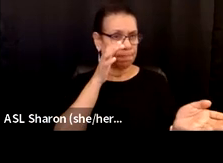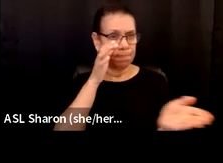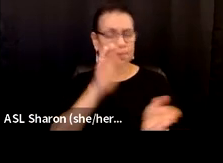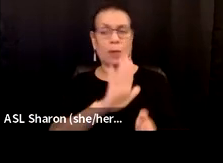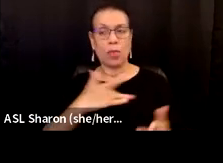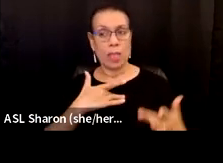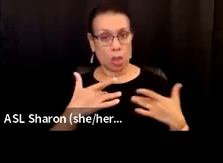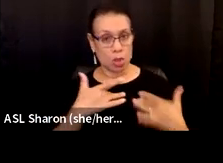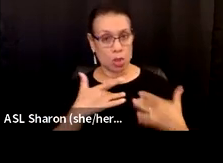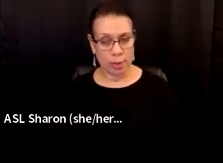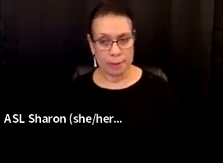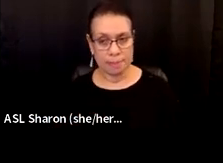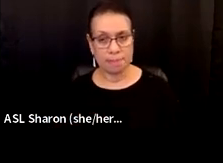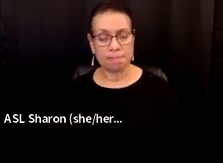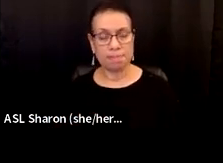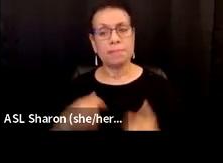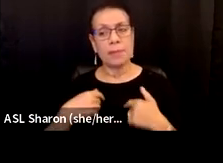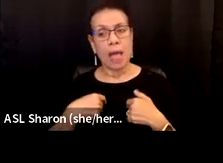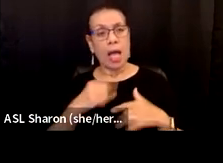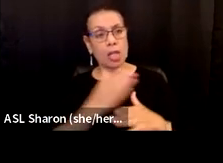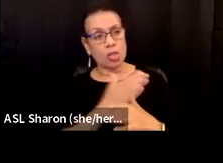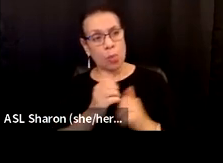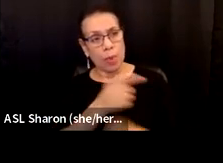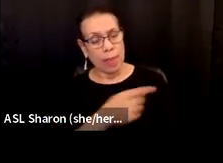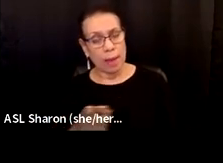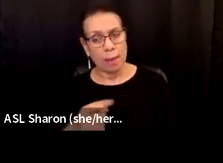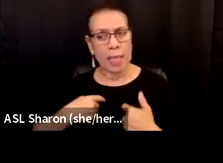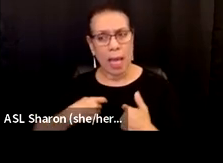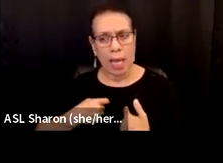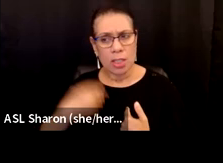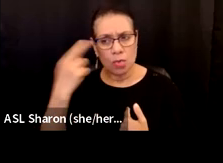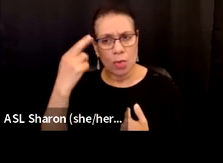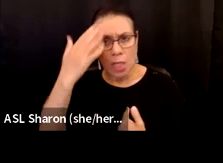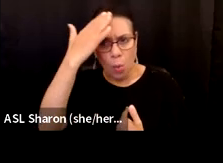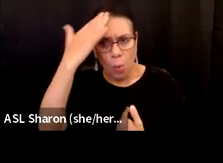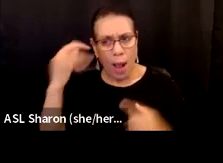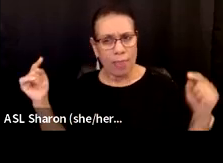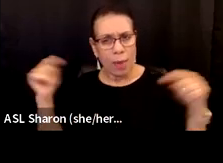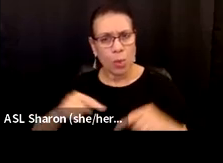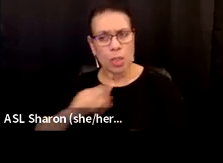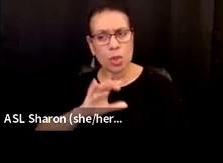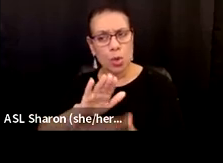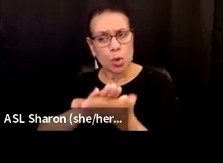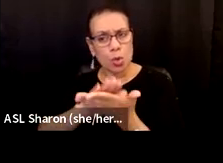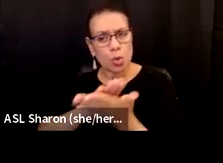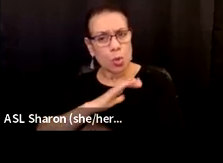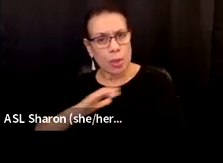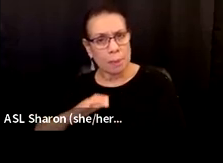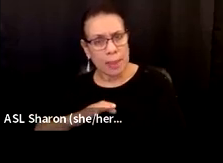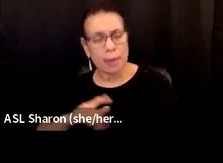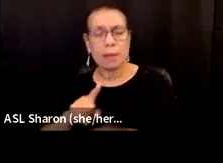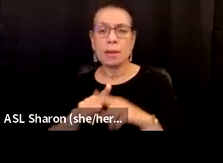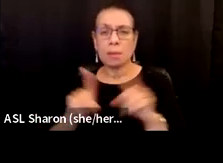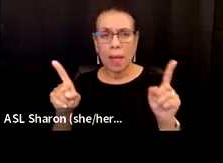concerns i shared with them and i was not aware of why they had come to the school committee um but i was able